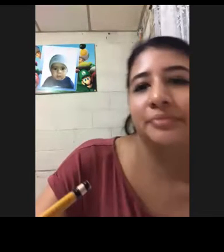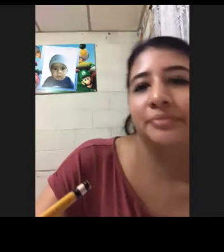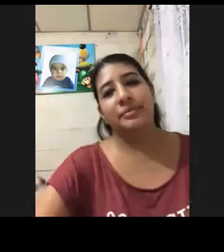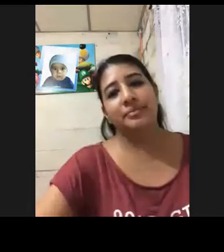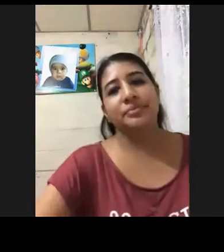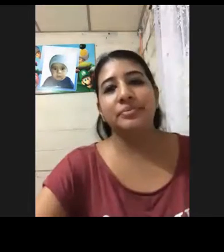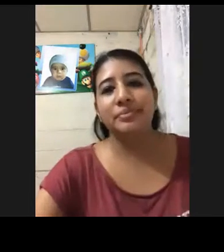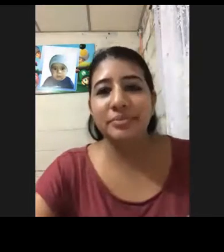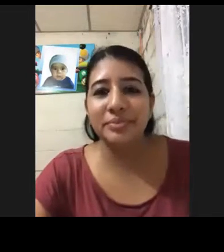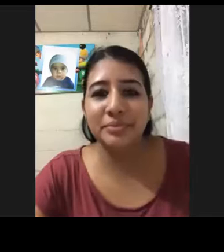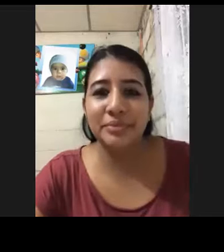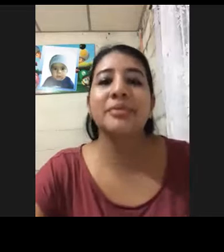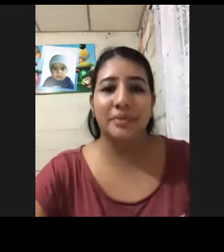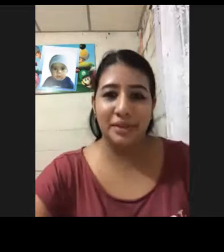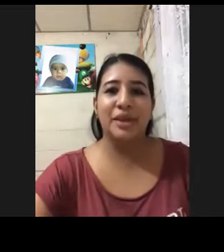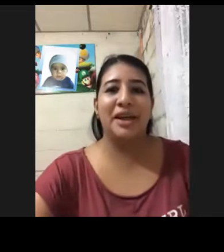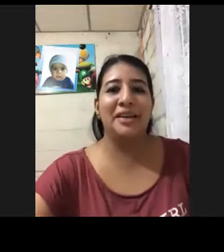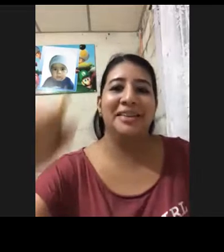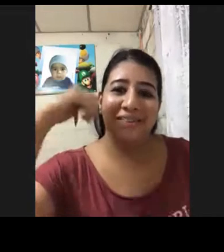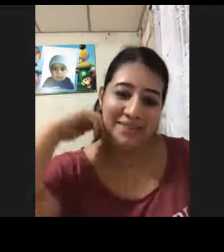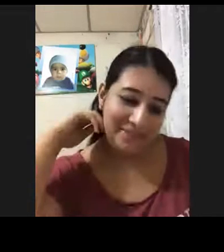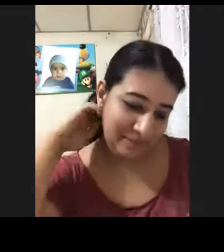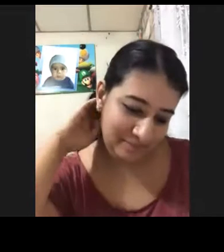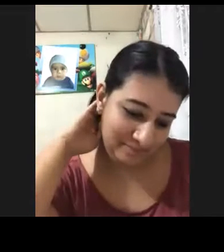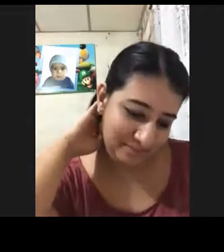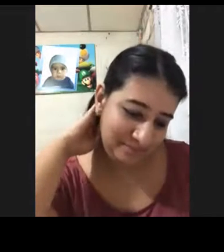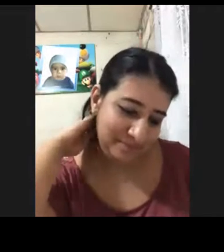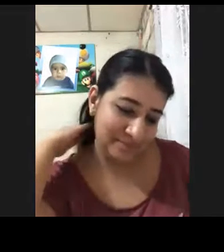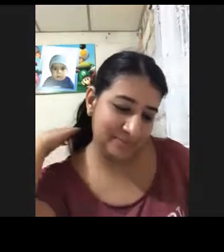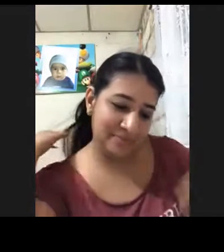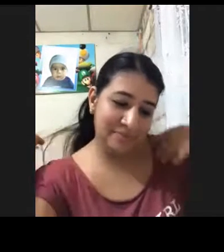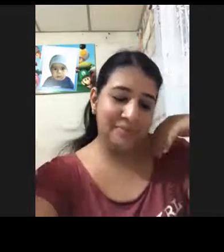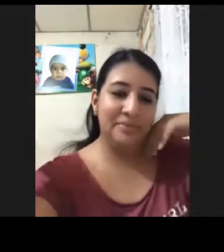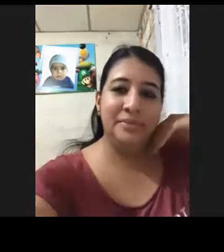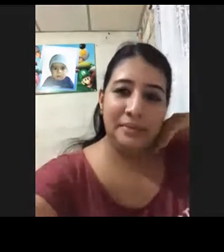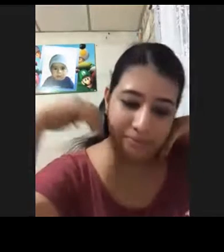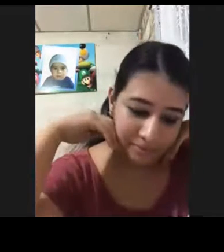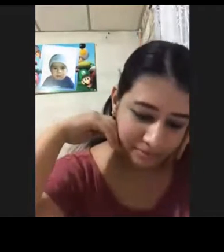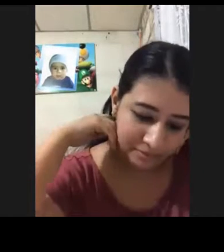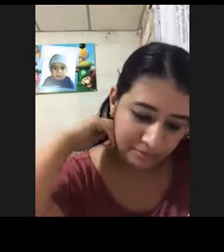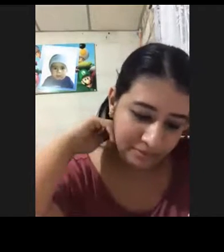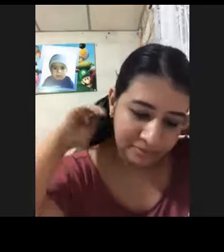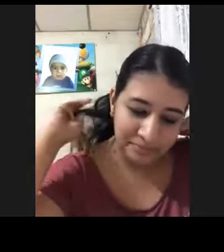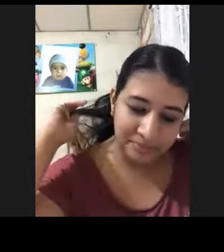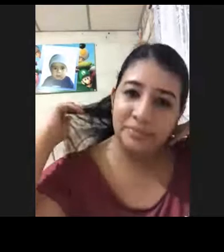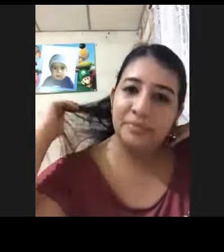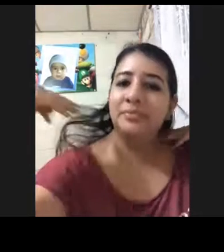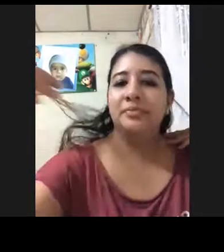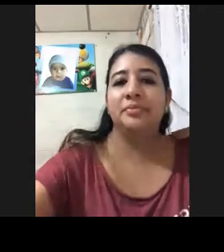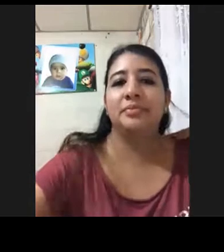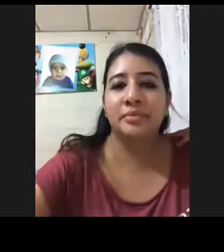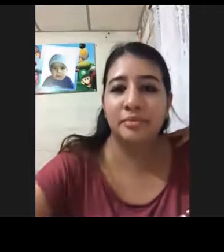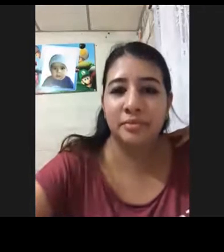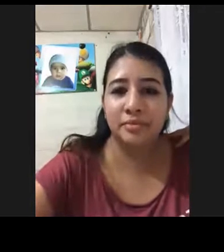Okay. First. This one then. Okay. Perfect. Thank you. So, how was your